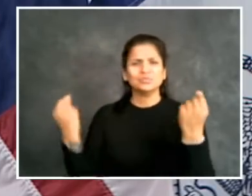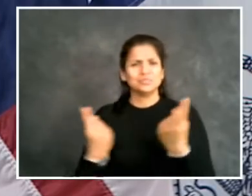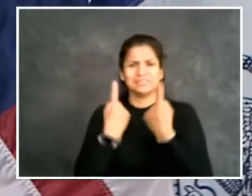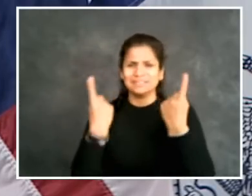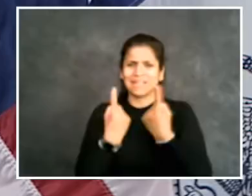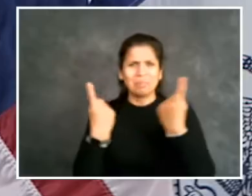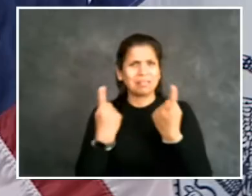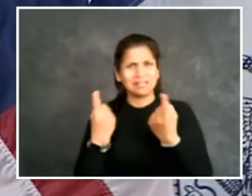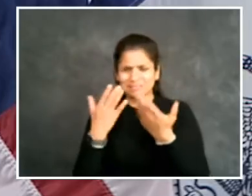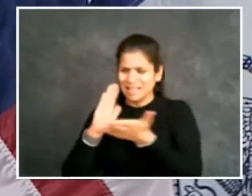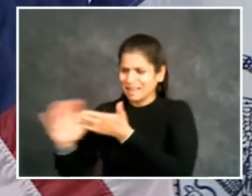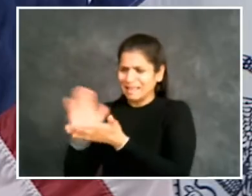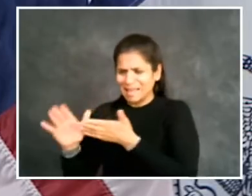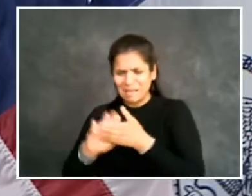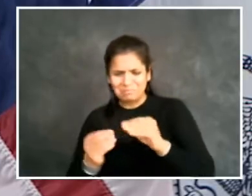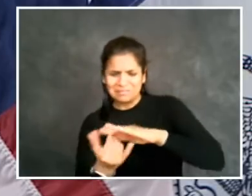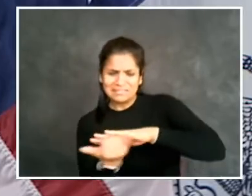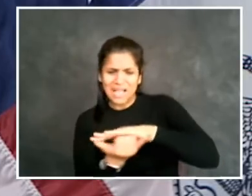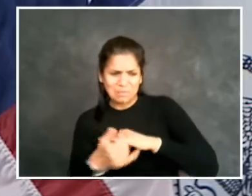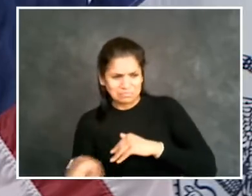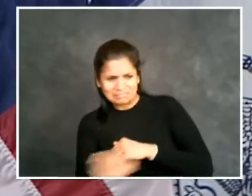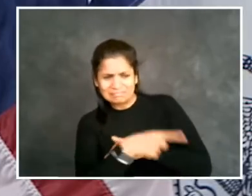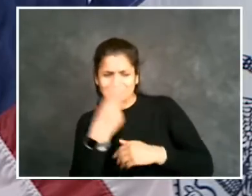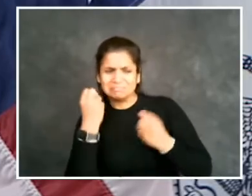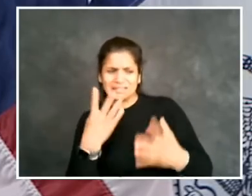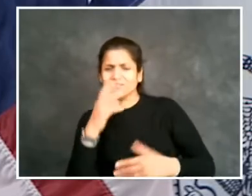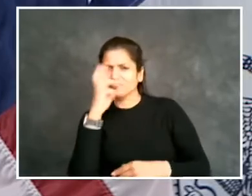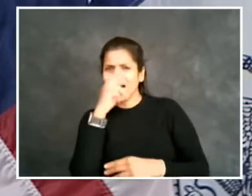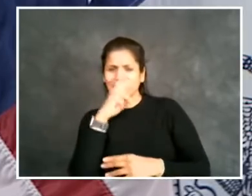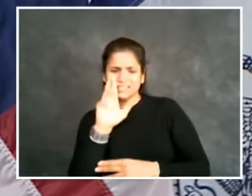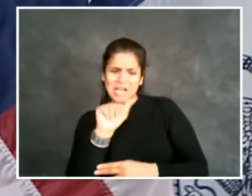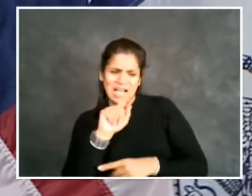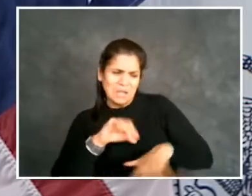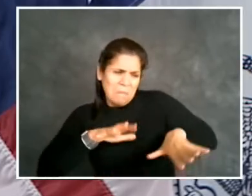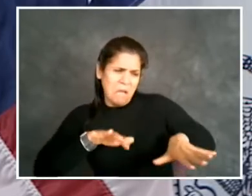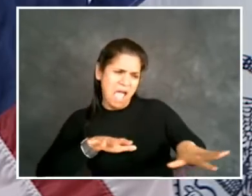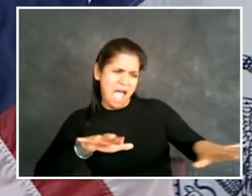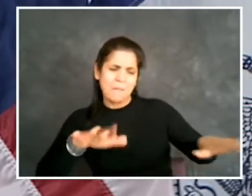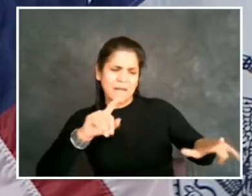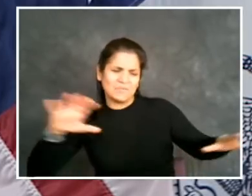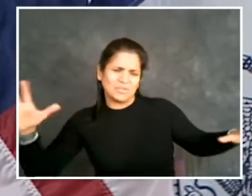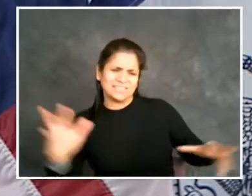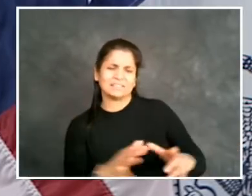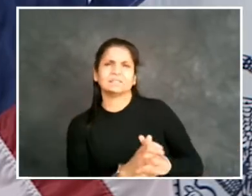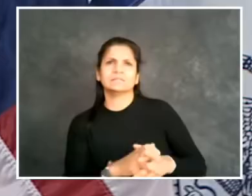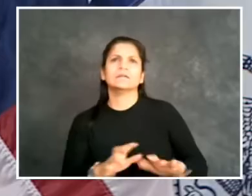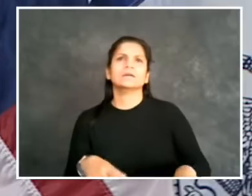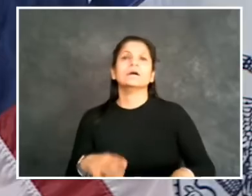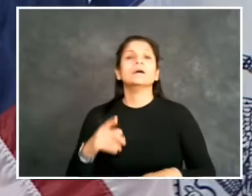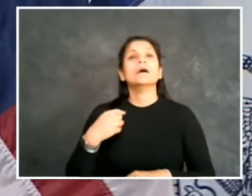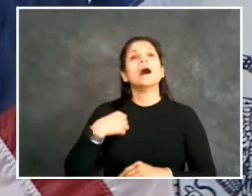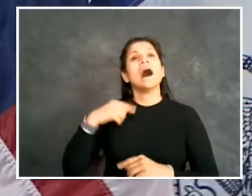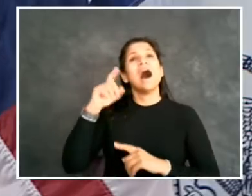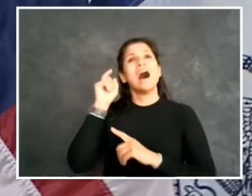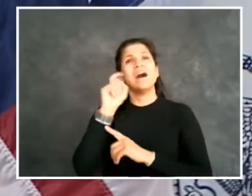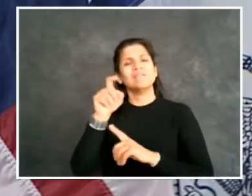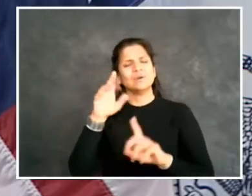personnel while still trying to keep everyone in who we can. But we're certainly going to address that problem.